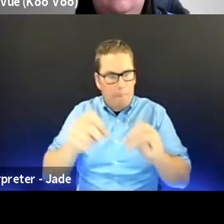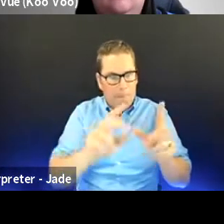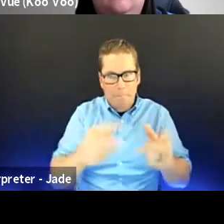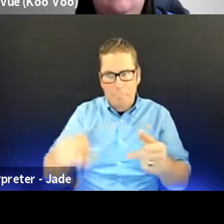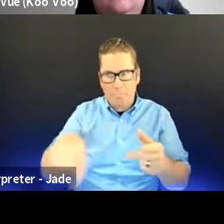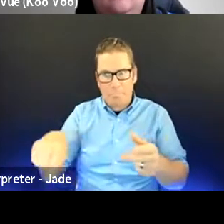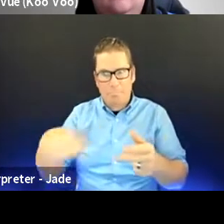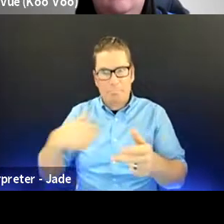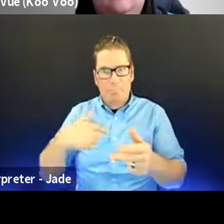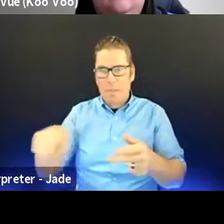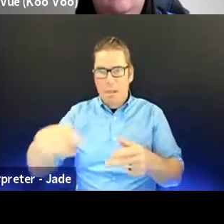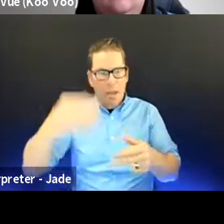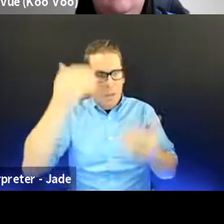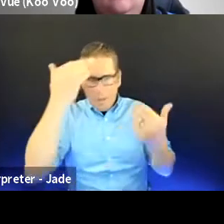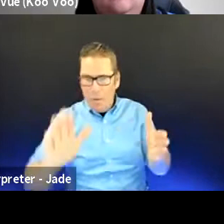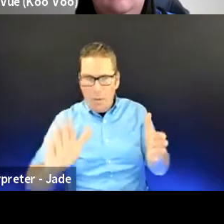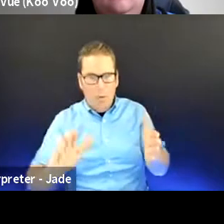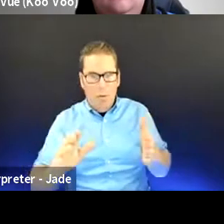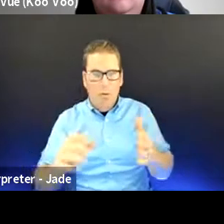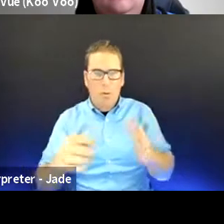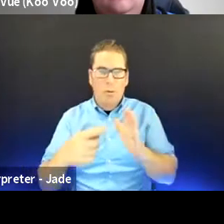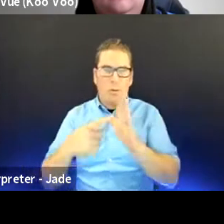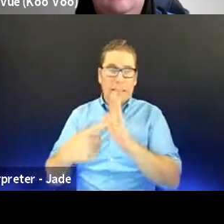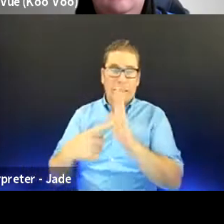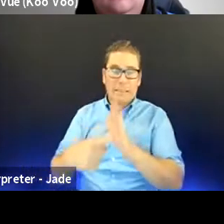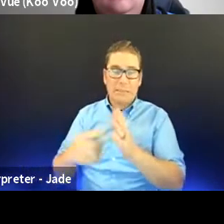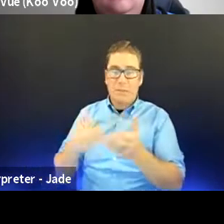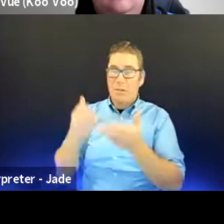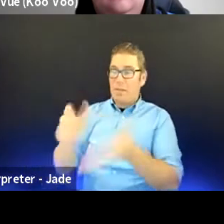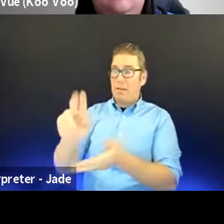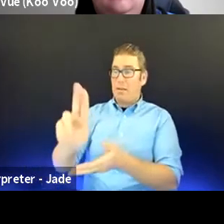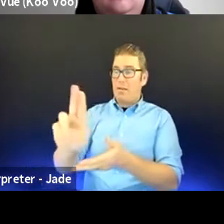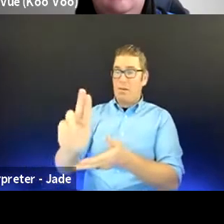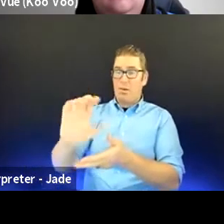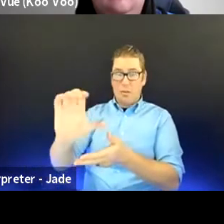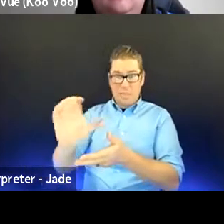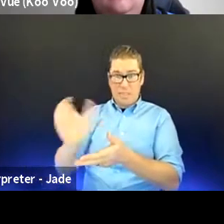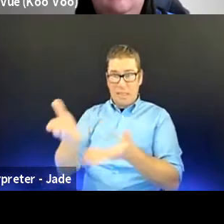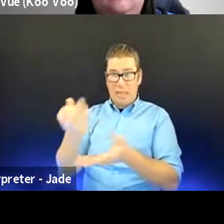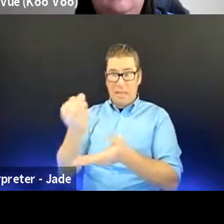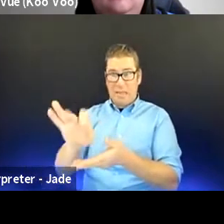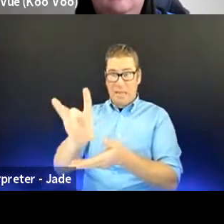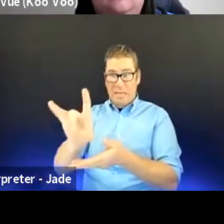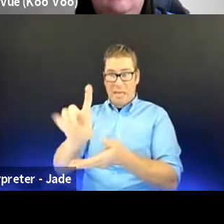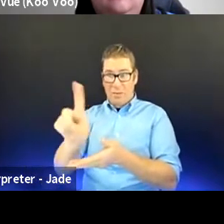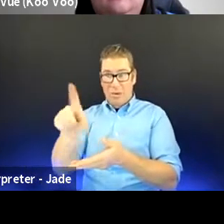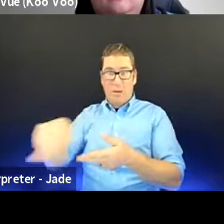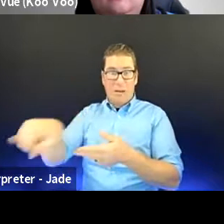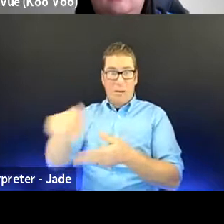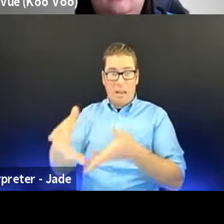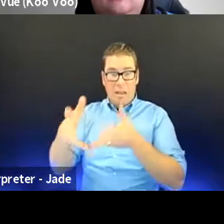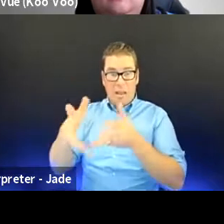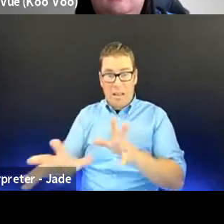in 1981, thank goodness, serves Latinx students. Fresno City College also had an